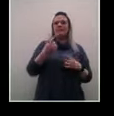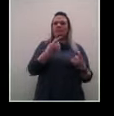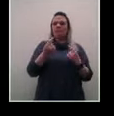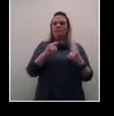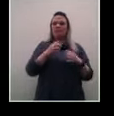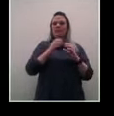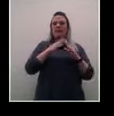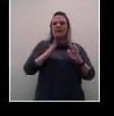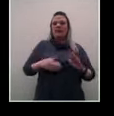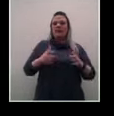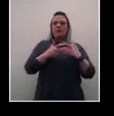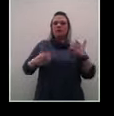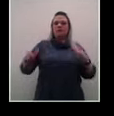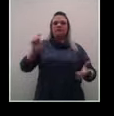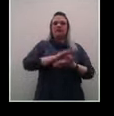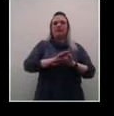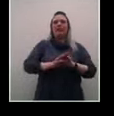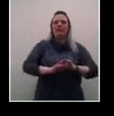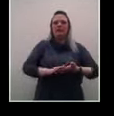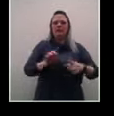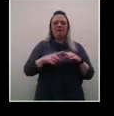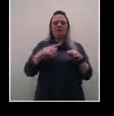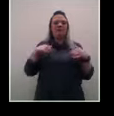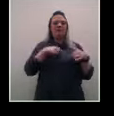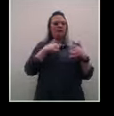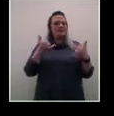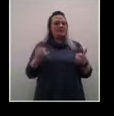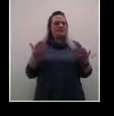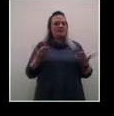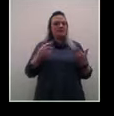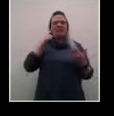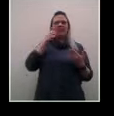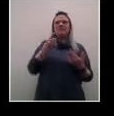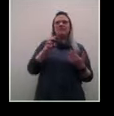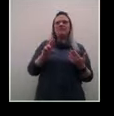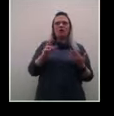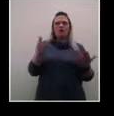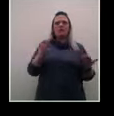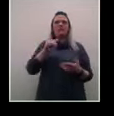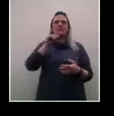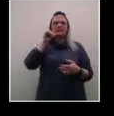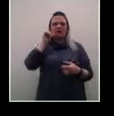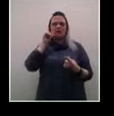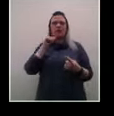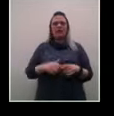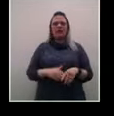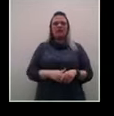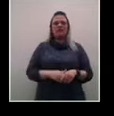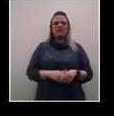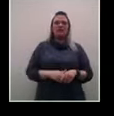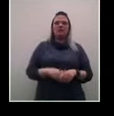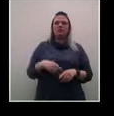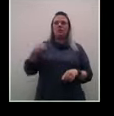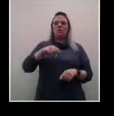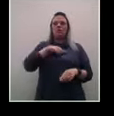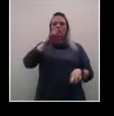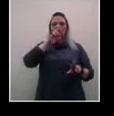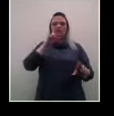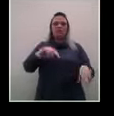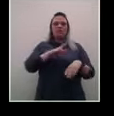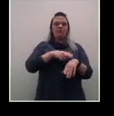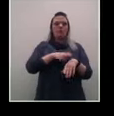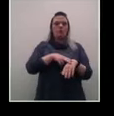which is some massive cleaning. But we were still here. Others were here. I think Dr. Burstein was here yesterday, and we were responding, of